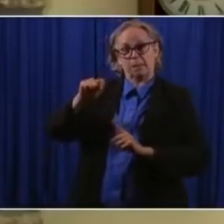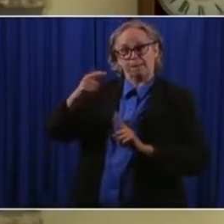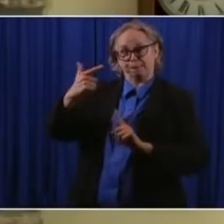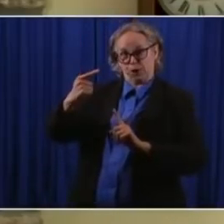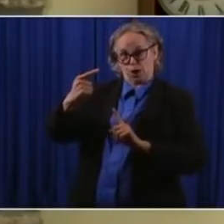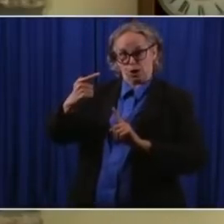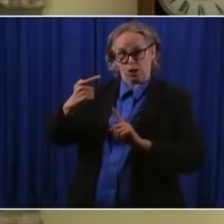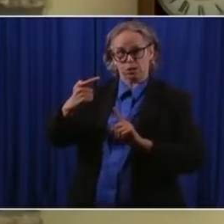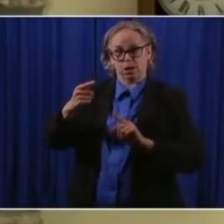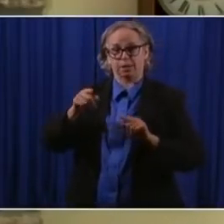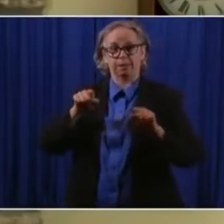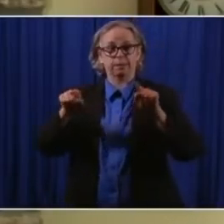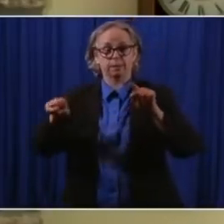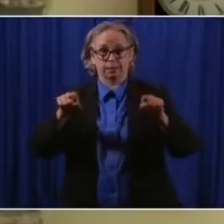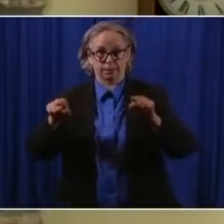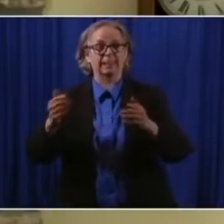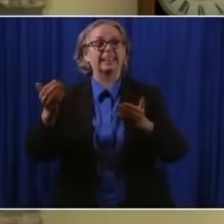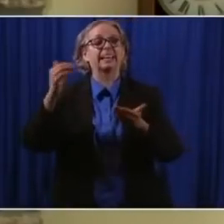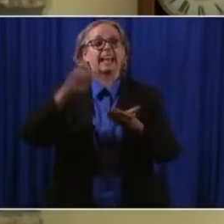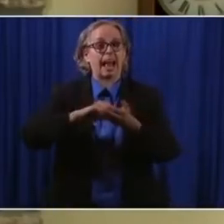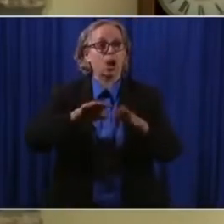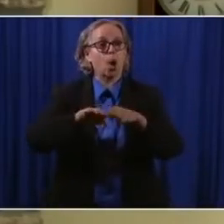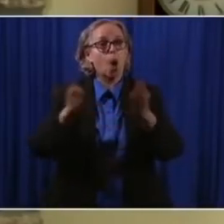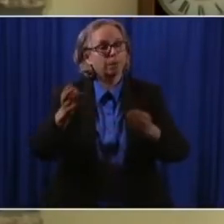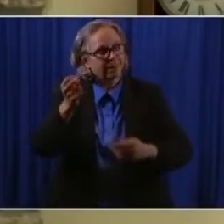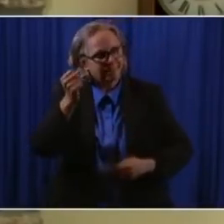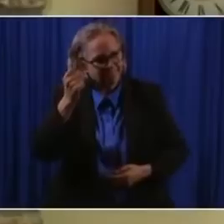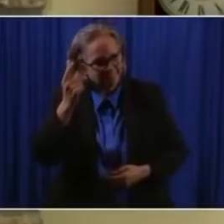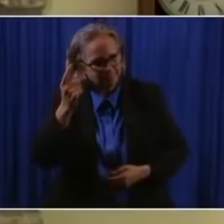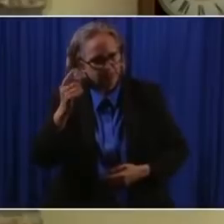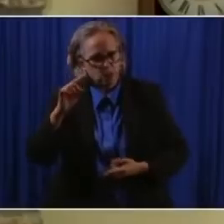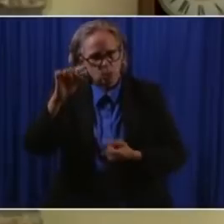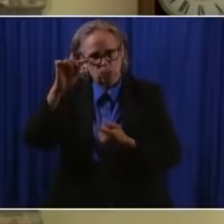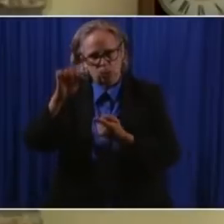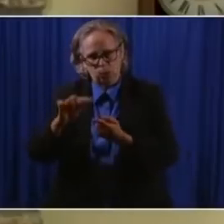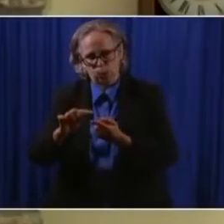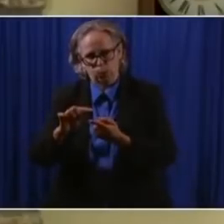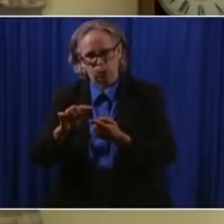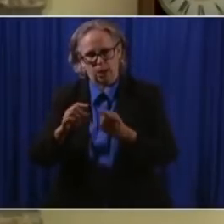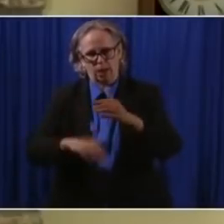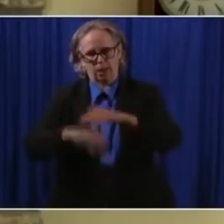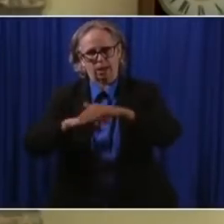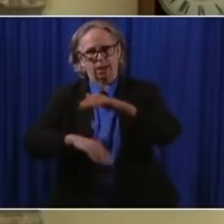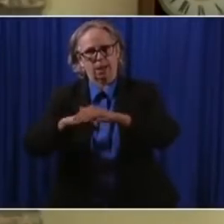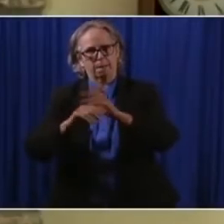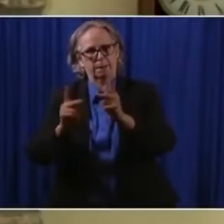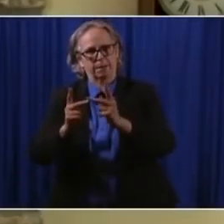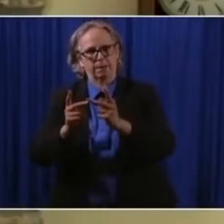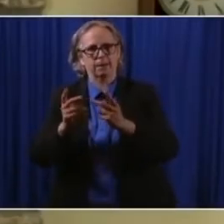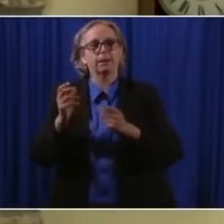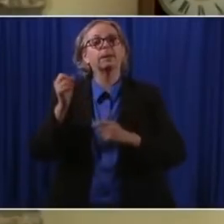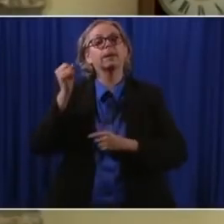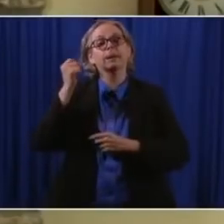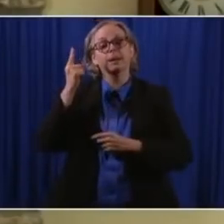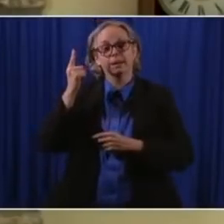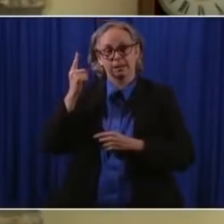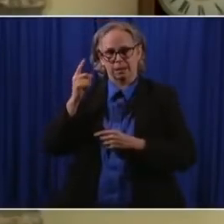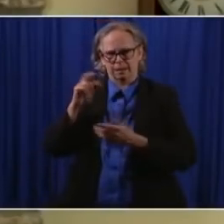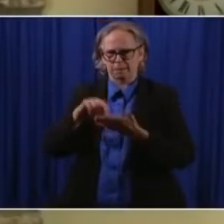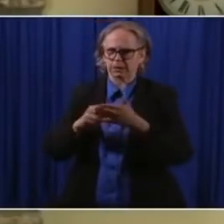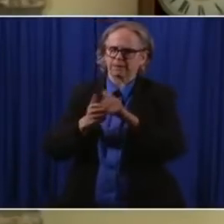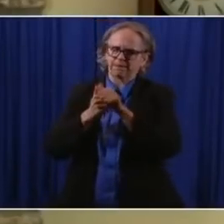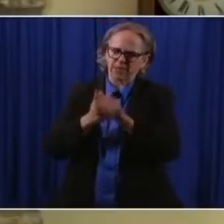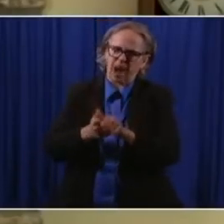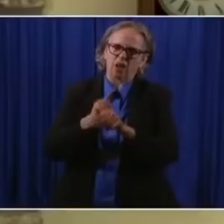reduced capacity if they're able to meet certain safety standards. And again, this goes back to what